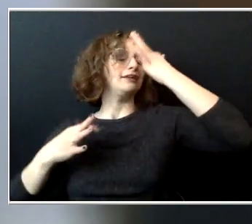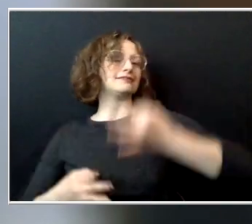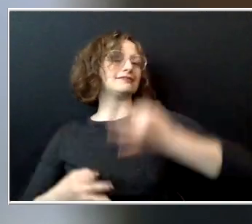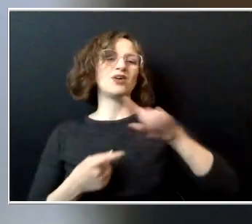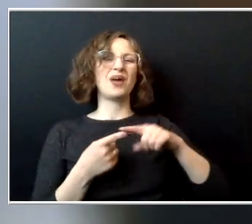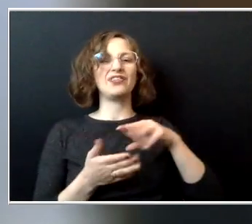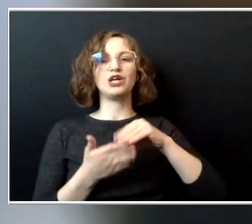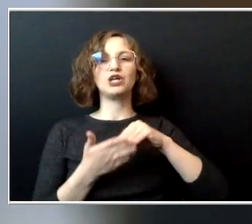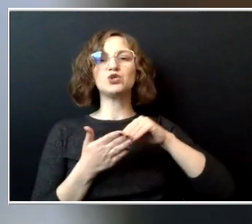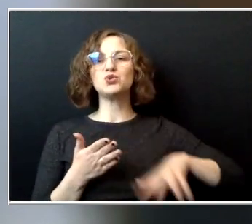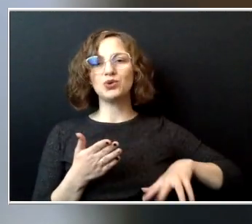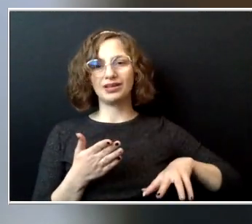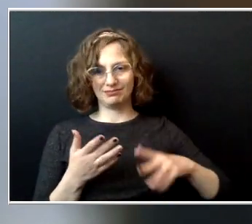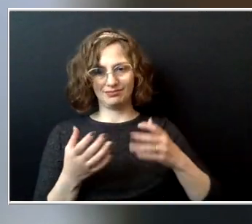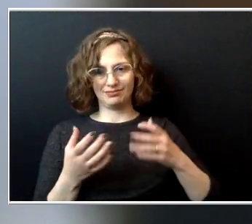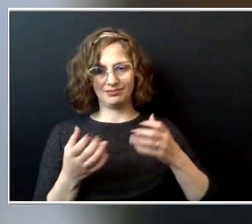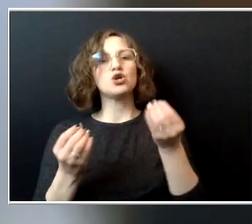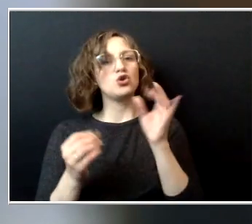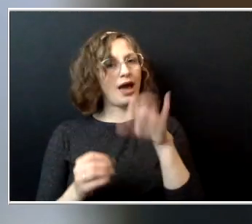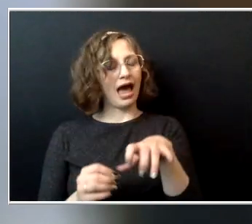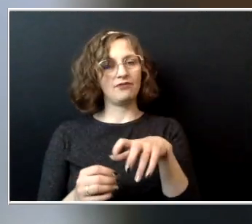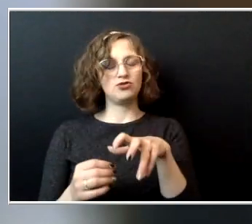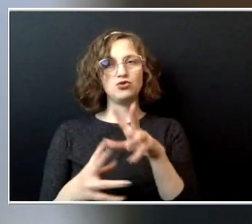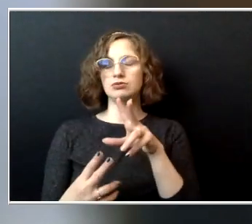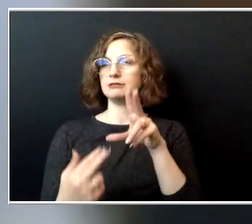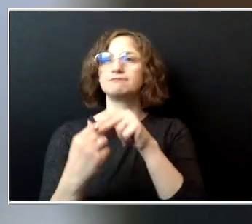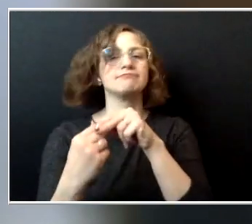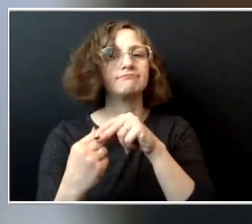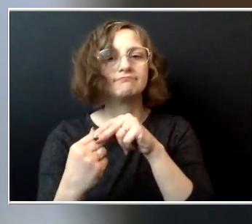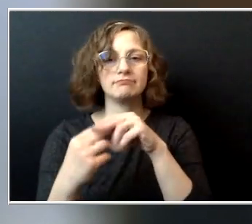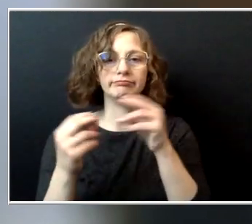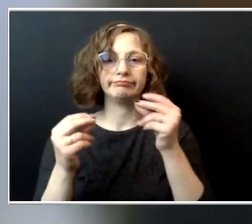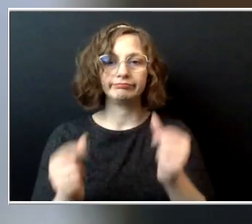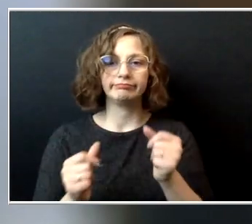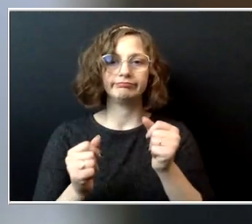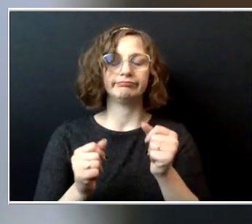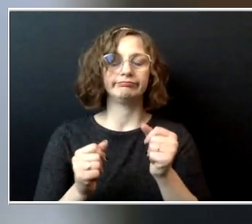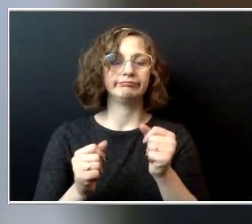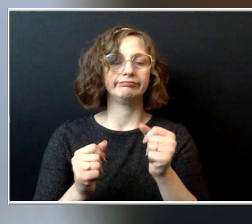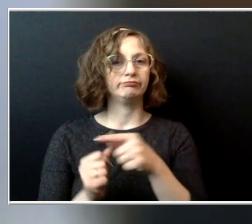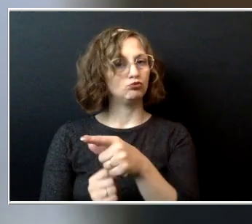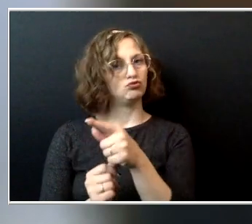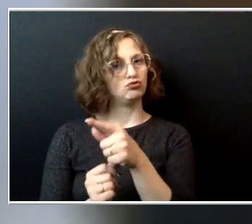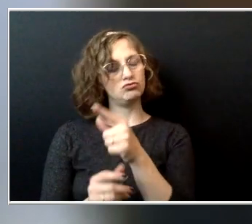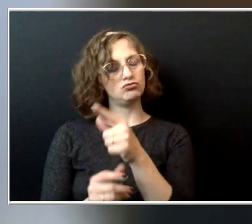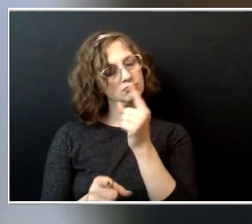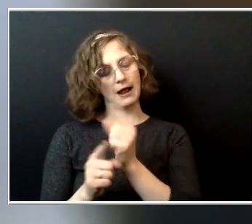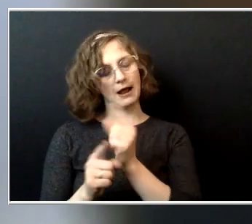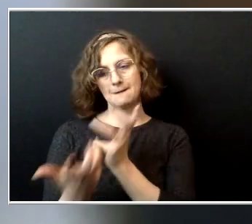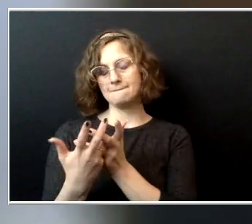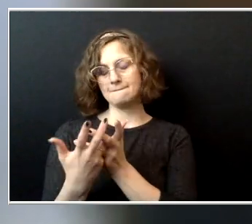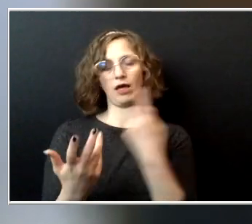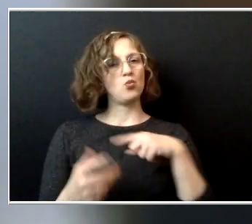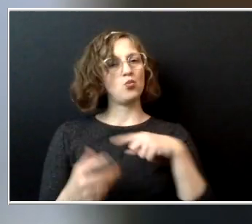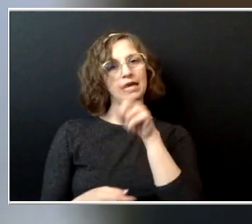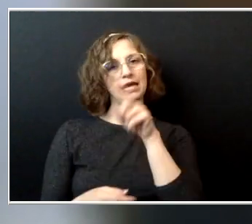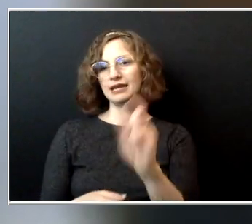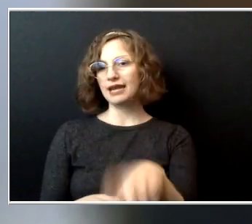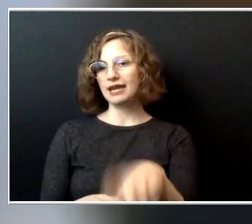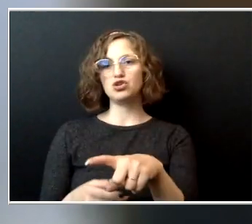them then and say, you know, you got the right stuff, and we need to hold their hand and walk them